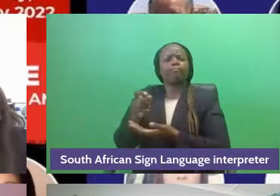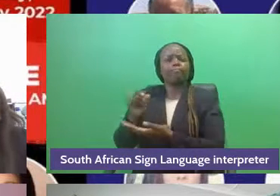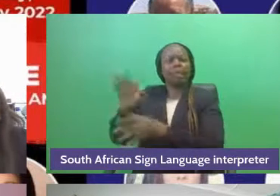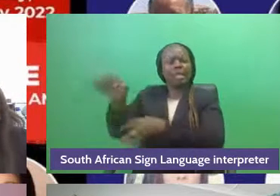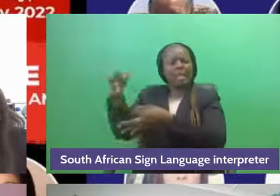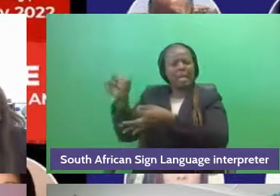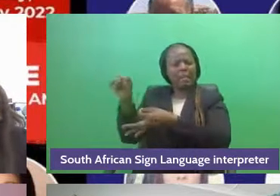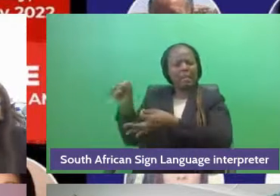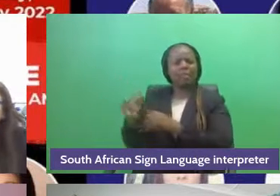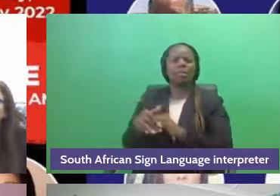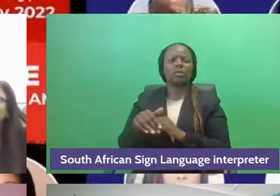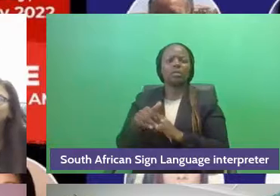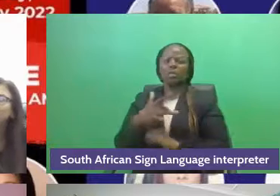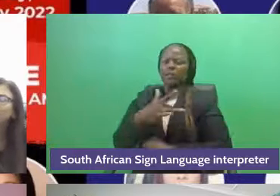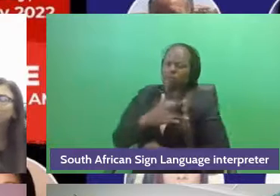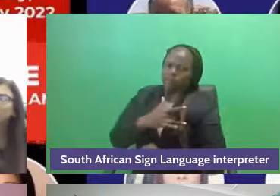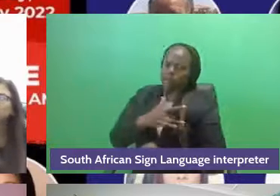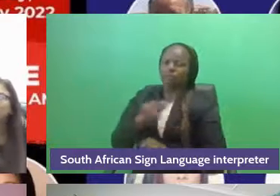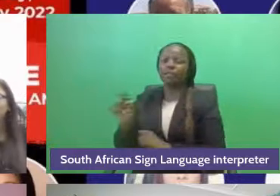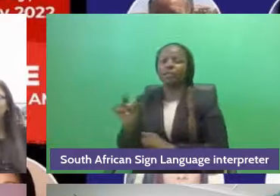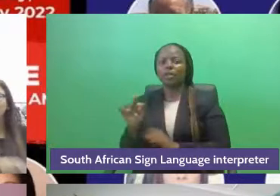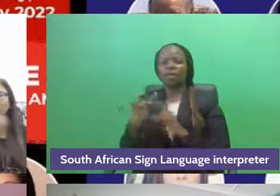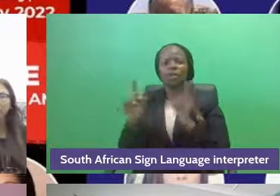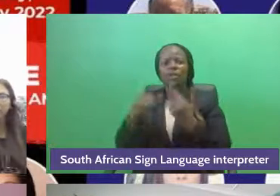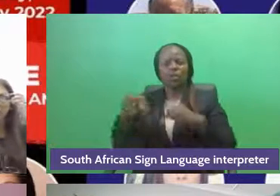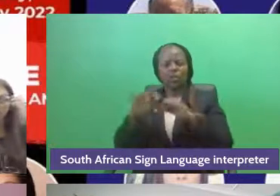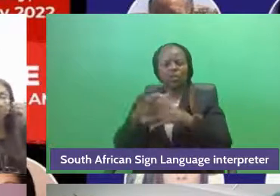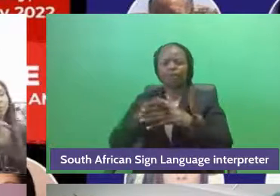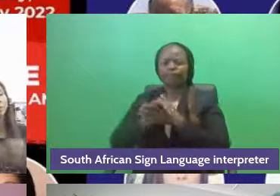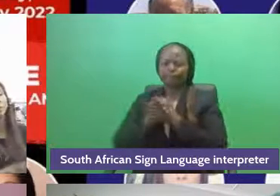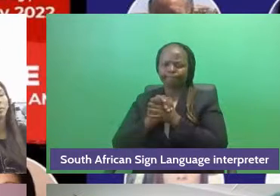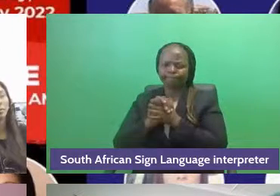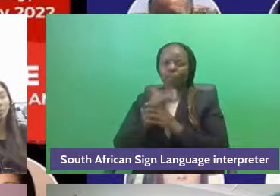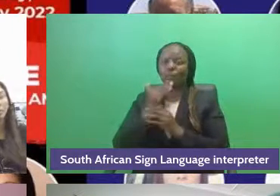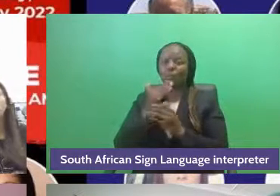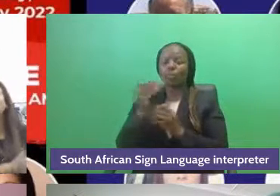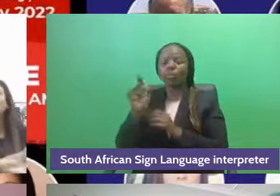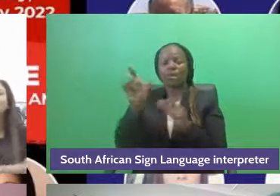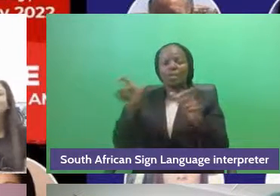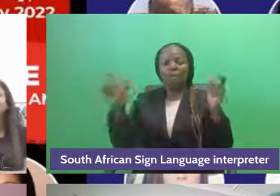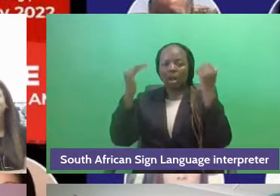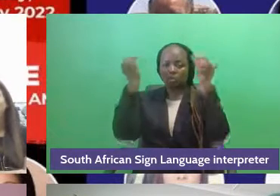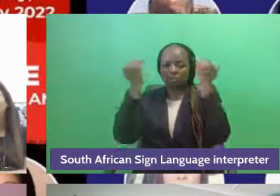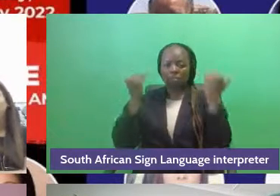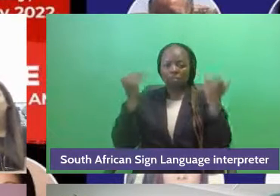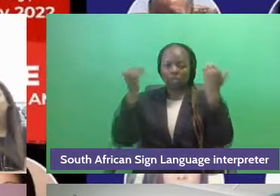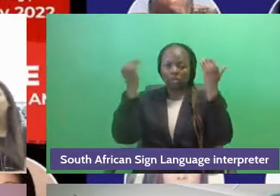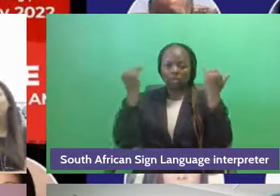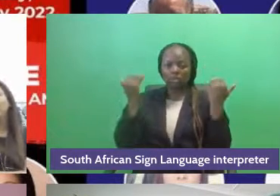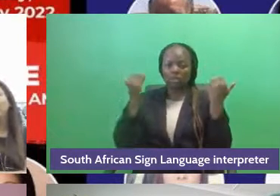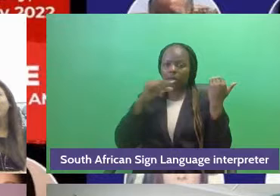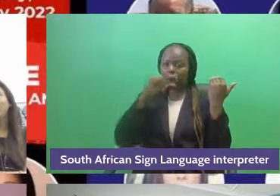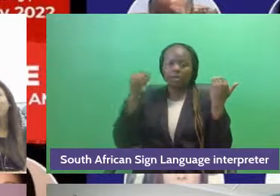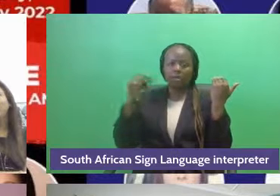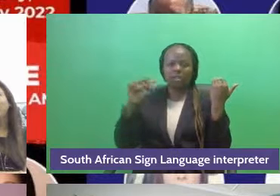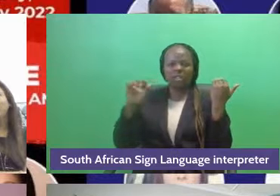that we are so humbled to have the magistrate like Honorable Mr.